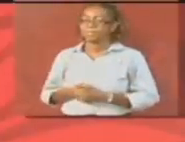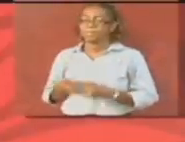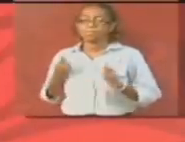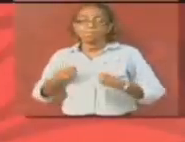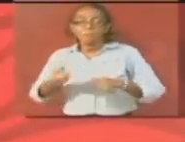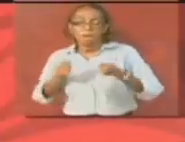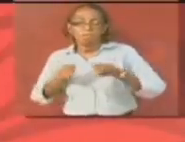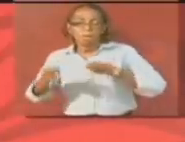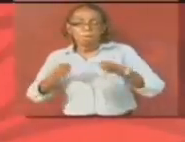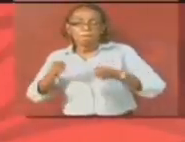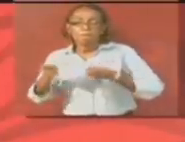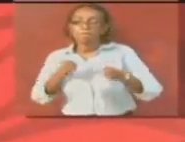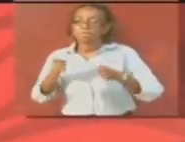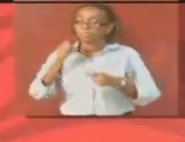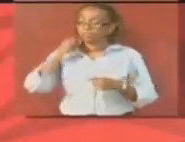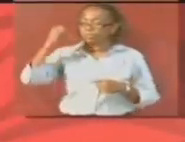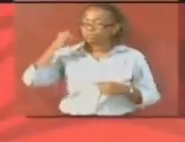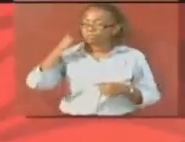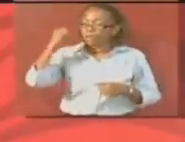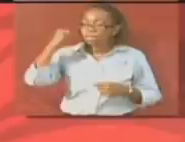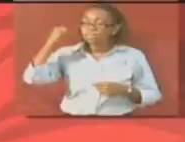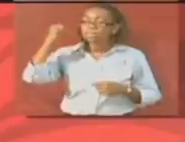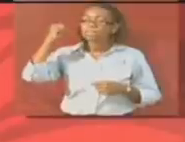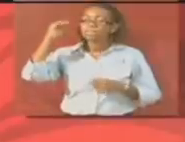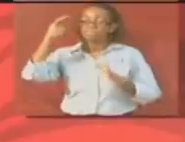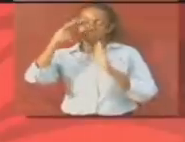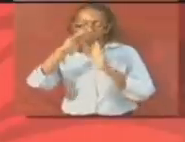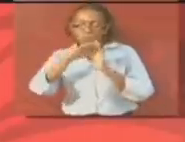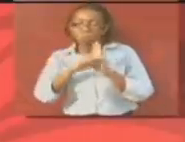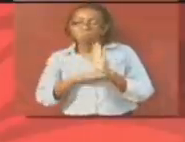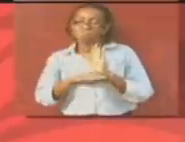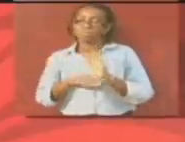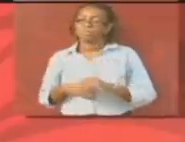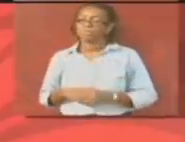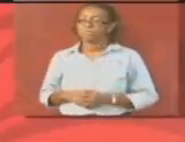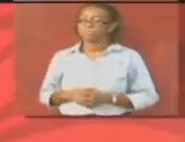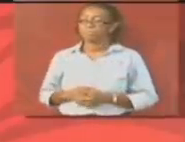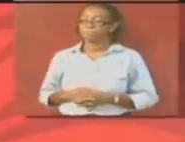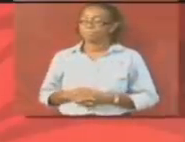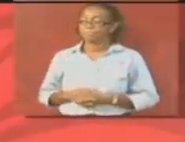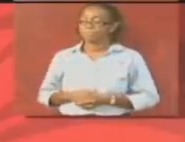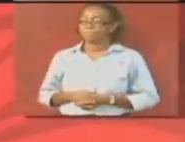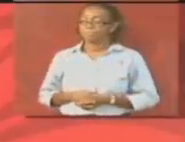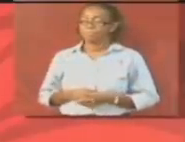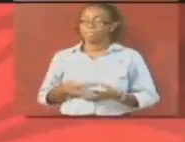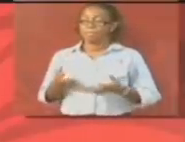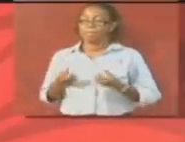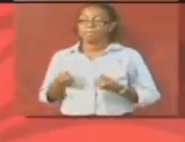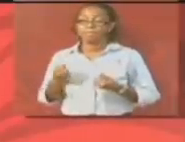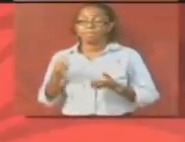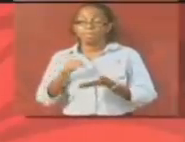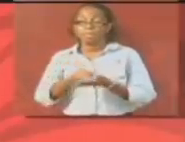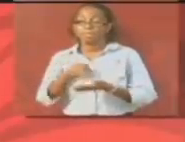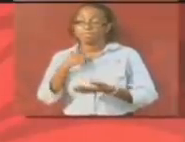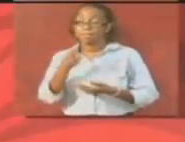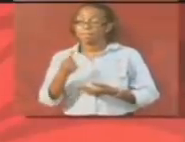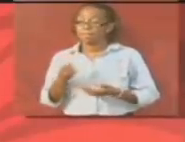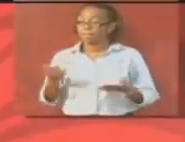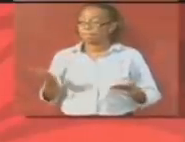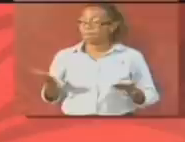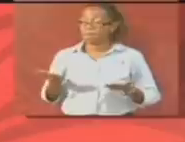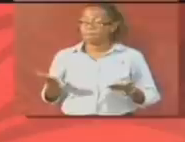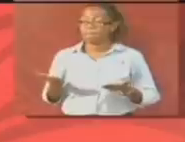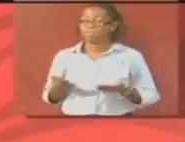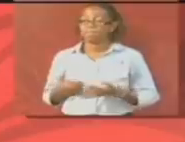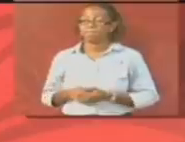stress levels and ensure that we stay physically and mentally healthy. I want to reiterate the 3 W's that the ministry